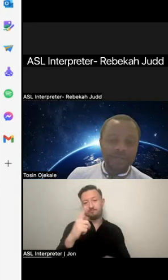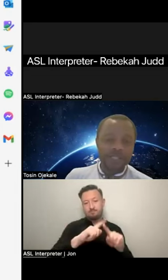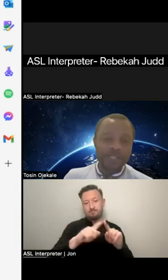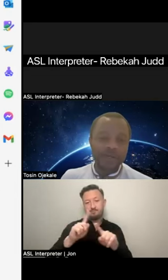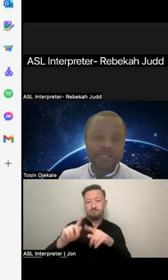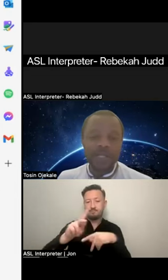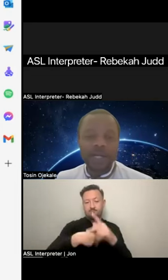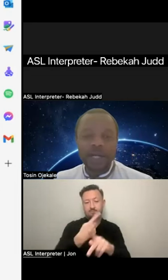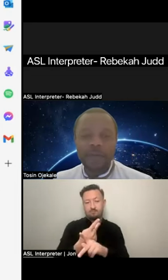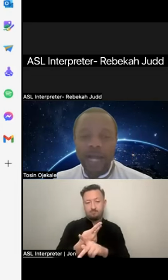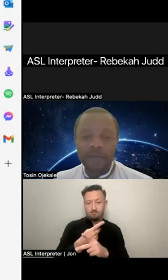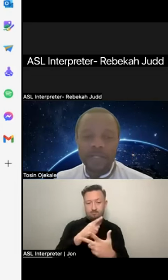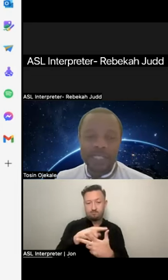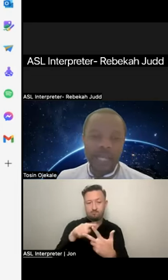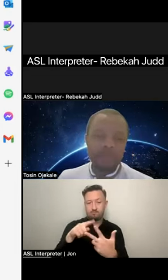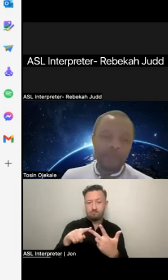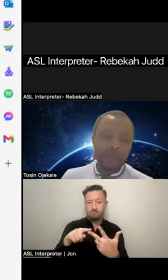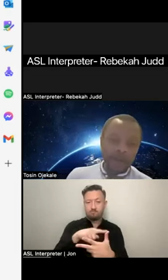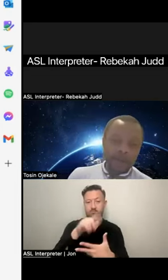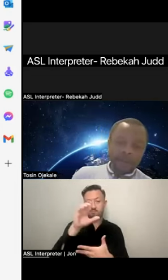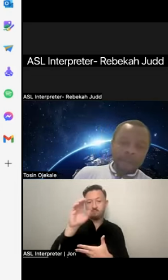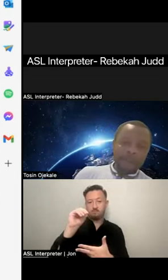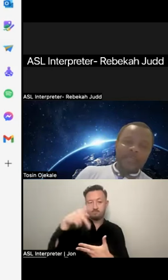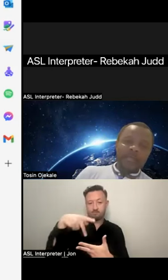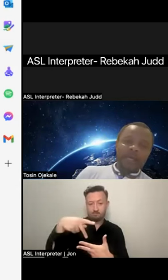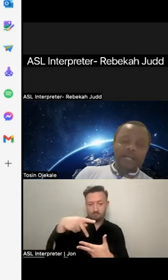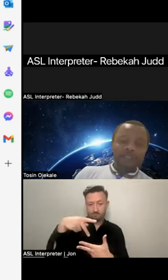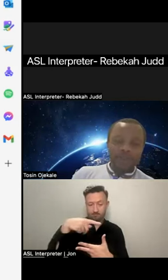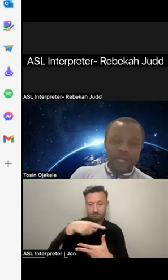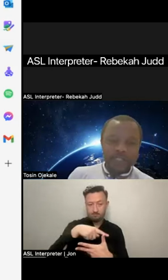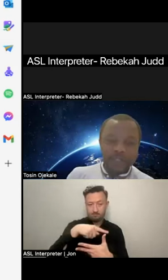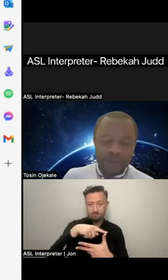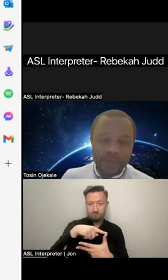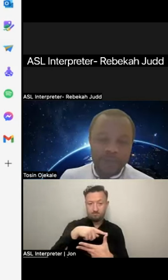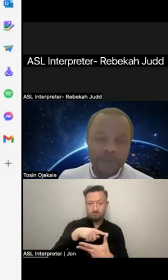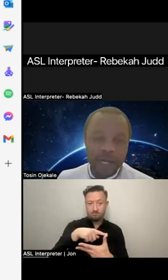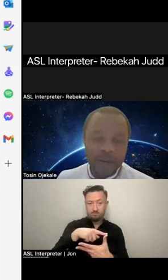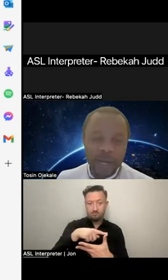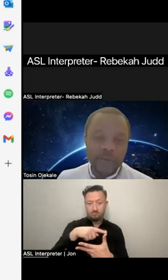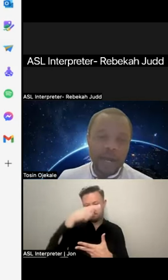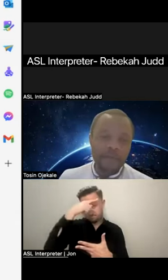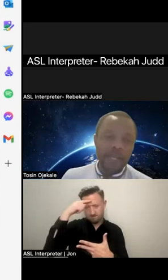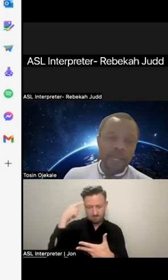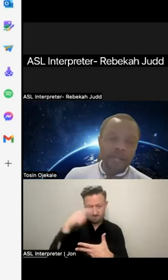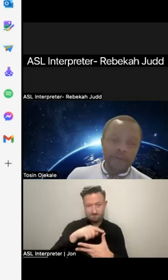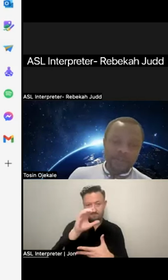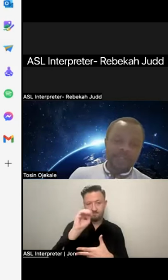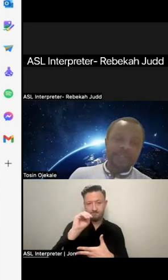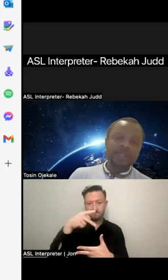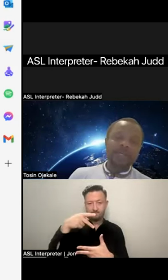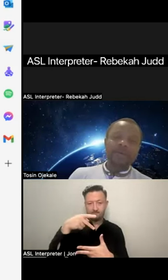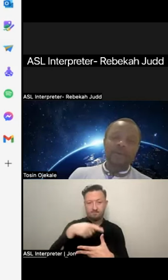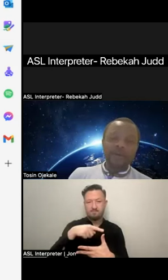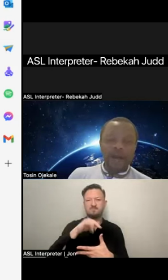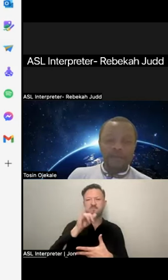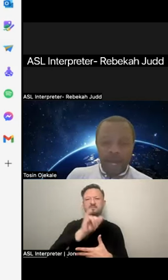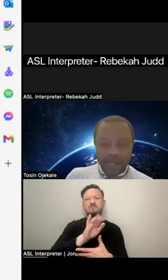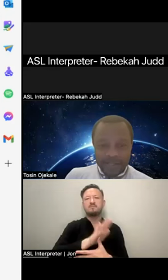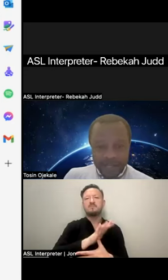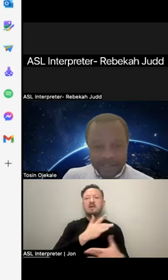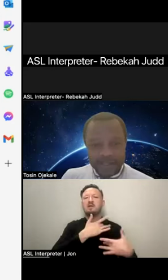going to discuss. We have the CMP plenum, usually used where you have air ducts, where you